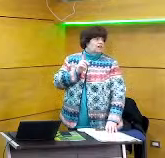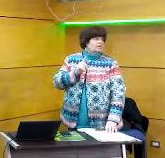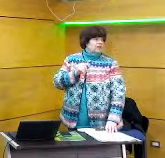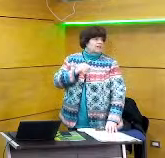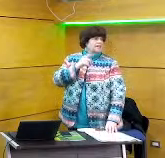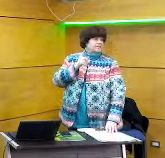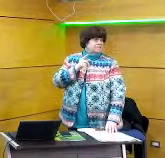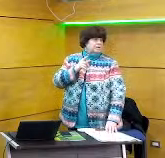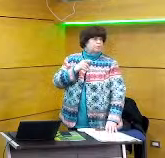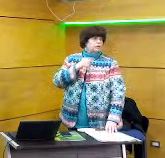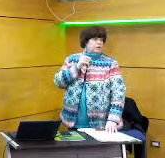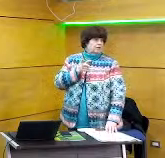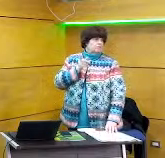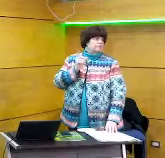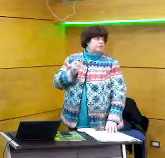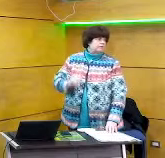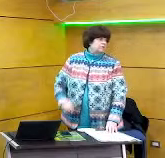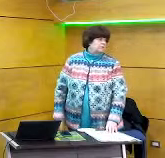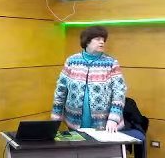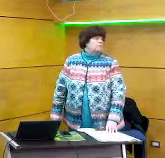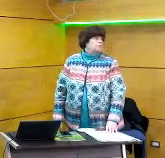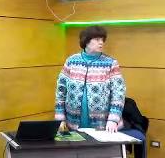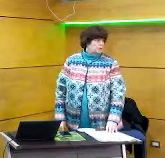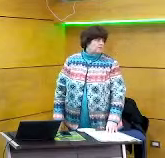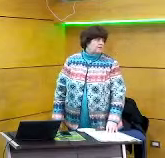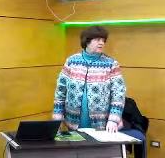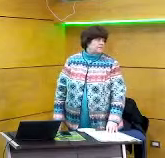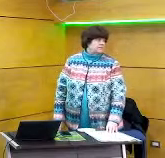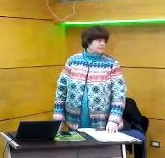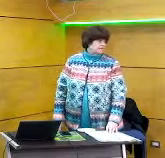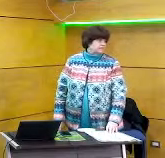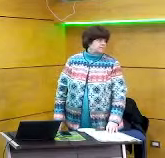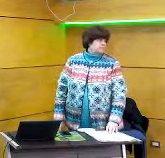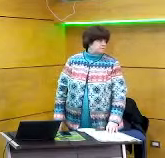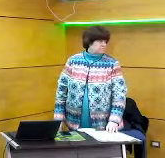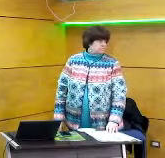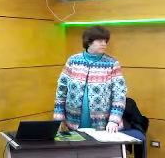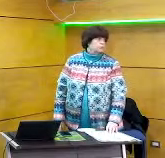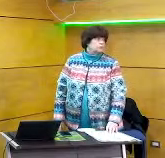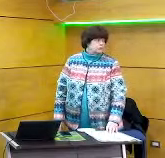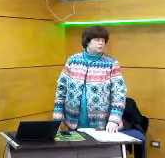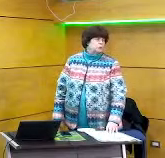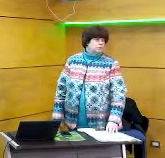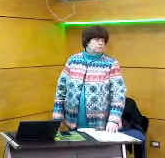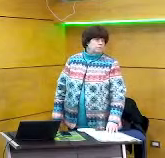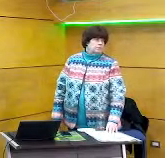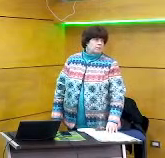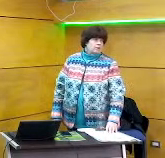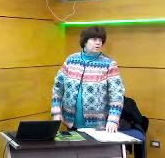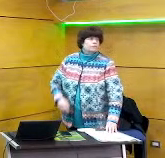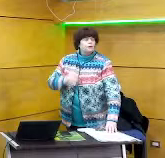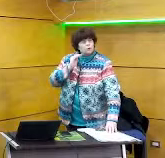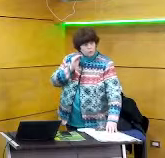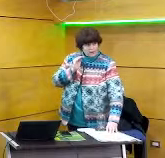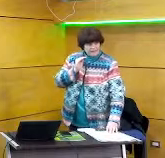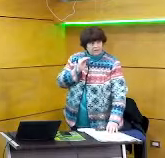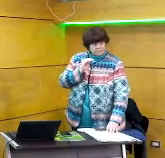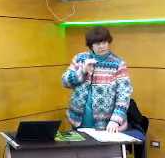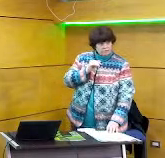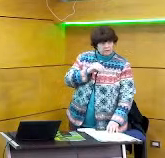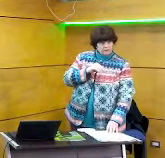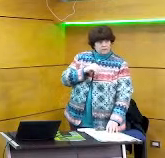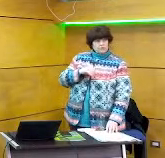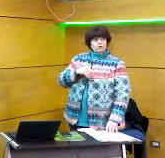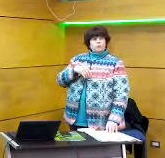your online example of the poem that they selected for your school, for your grade